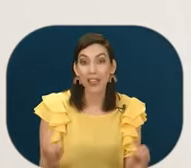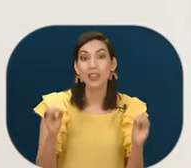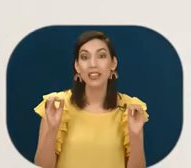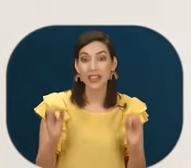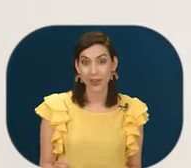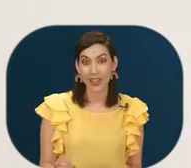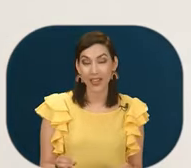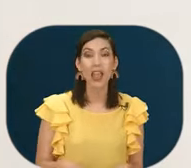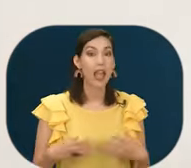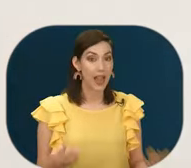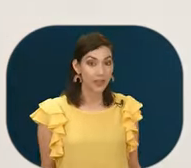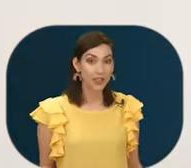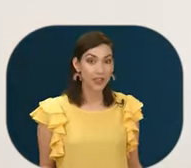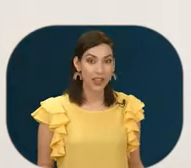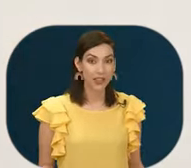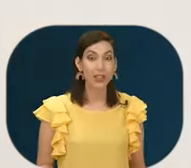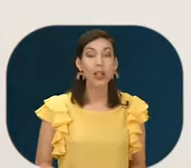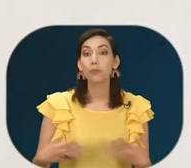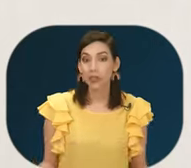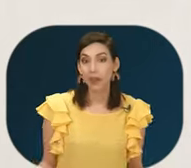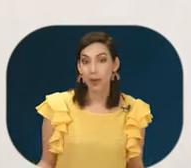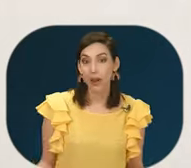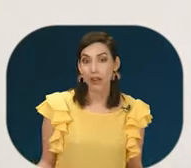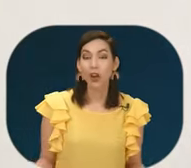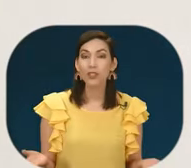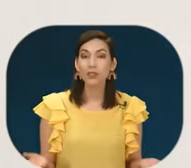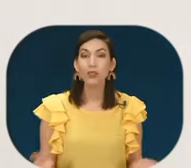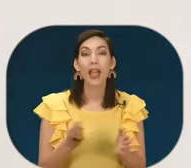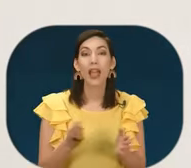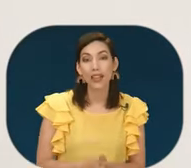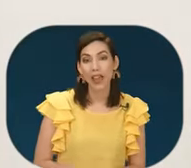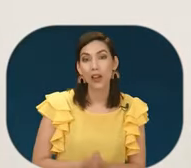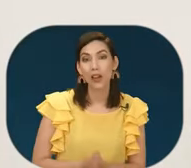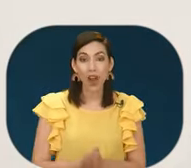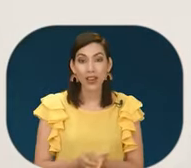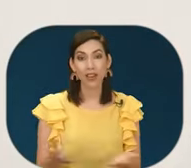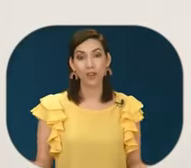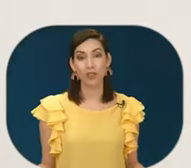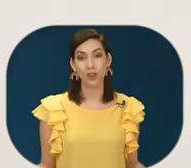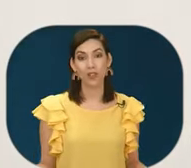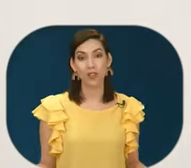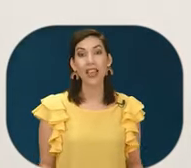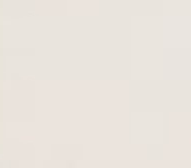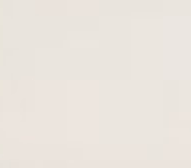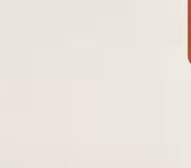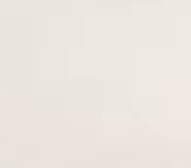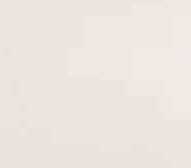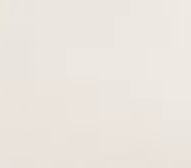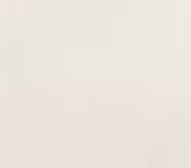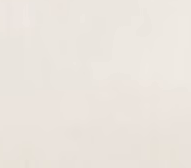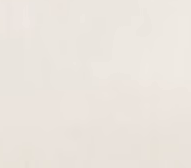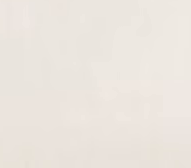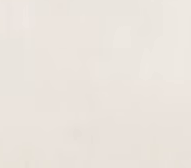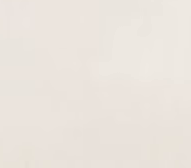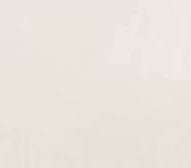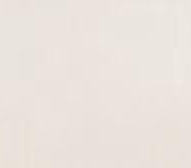is accurately counted. After the election, political parties also do a hand count audit of the results. These are